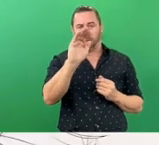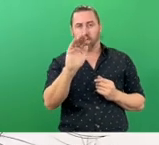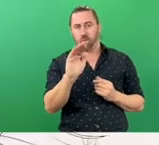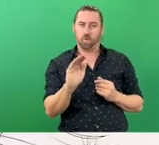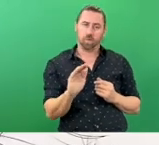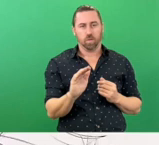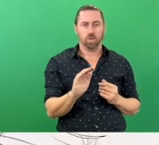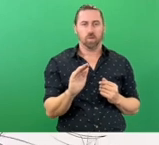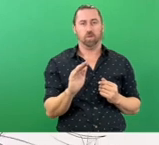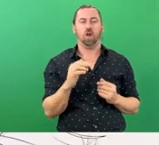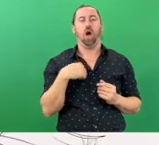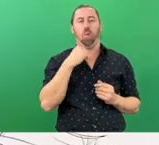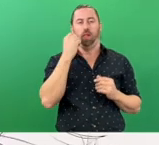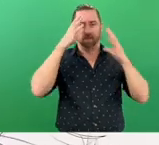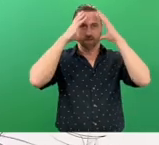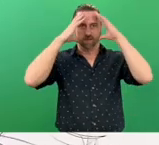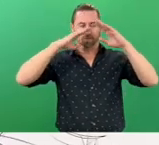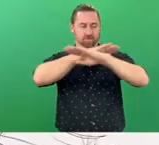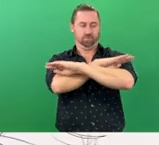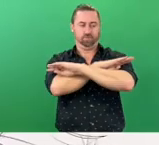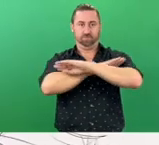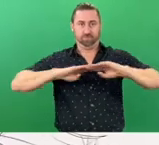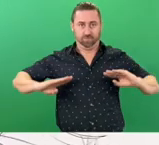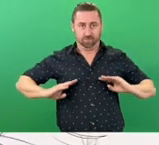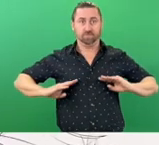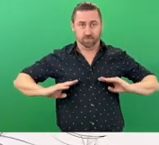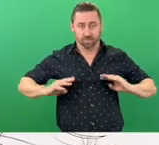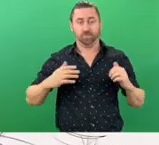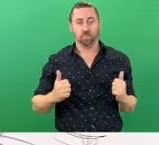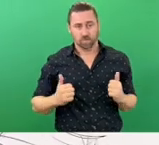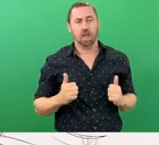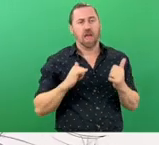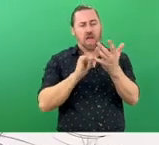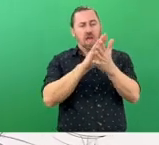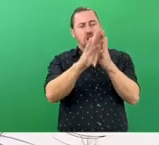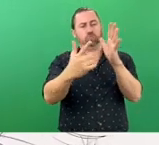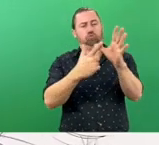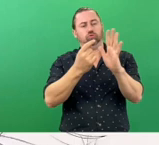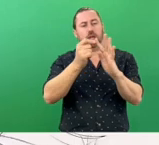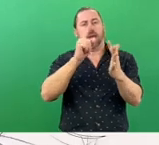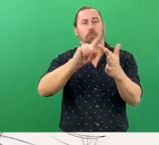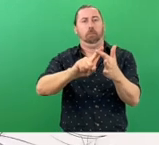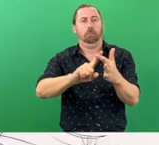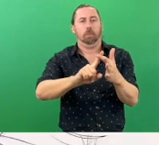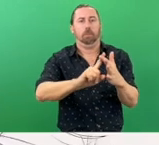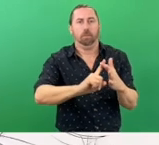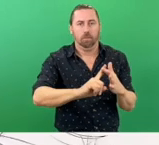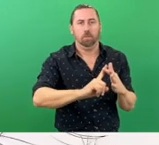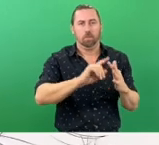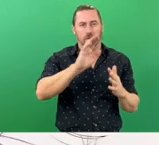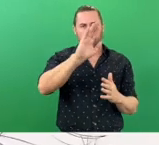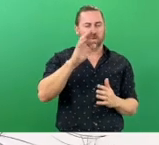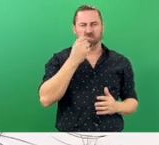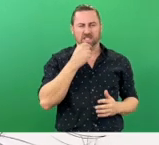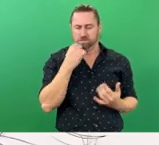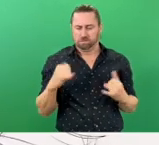with kind of a portrait bust, and I'm going to just start to fill in the overall shape of myself. Here,